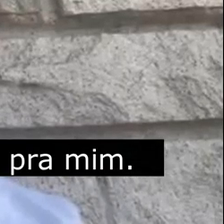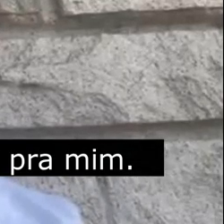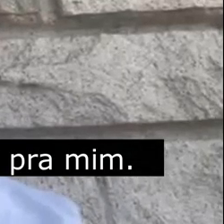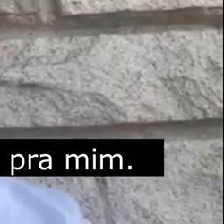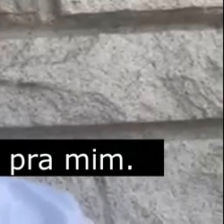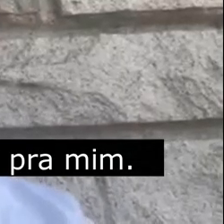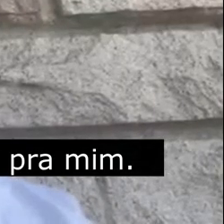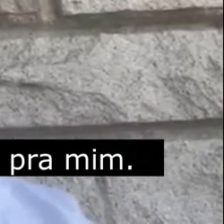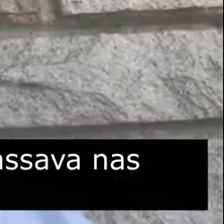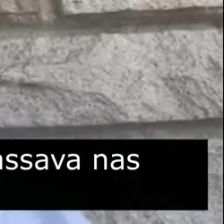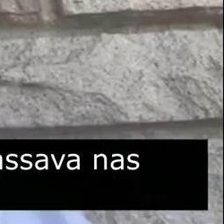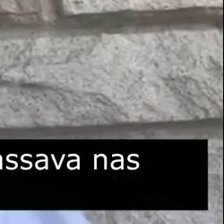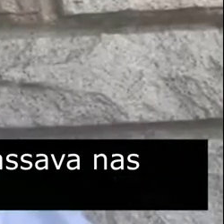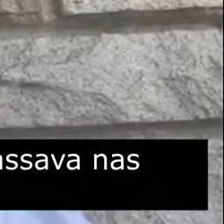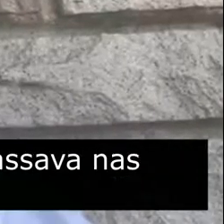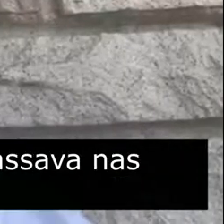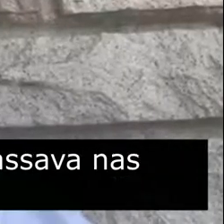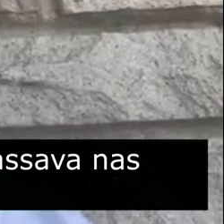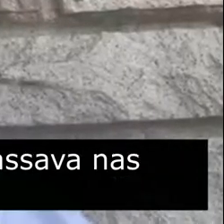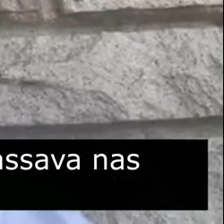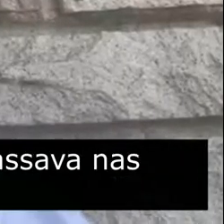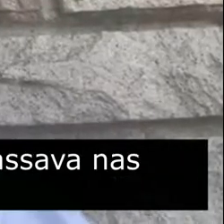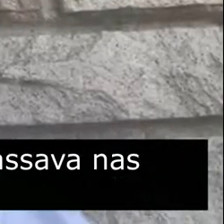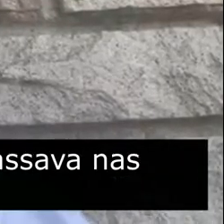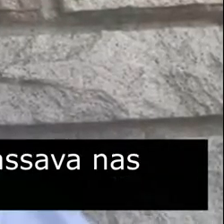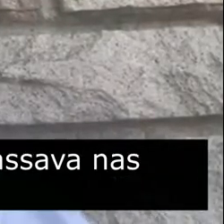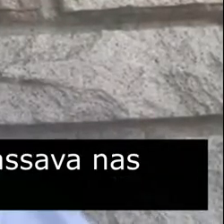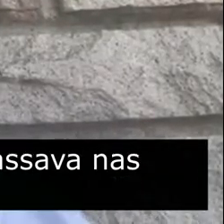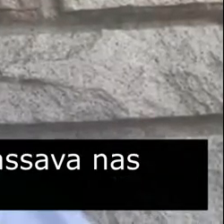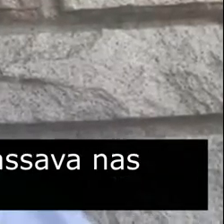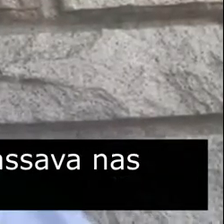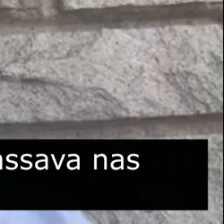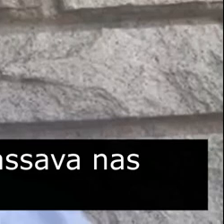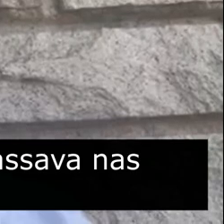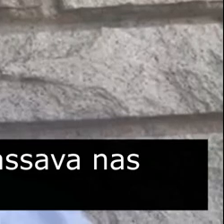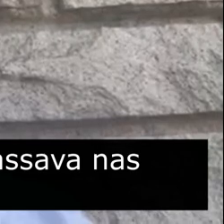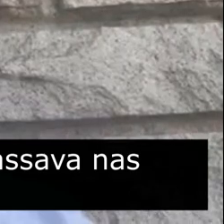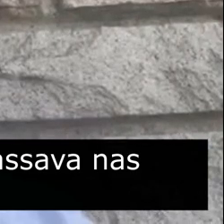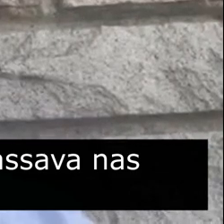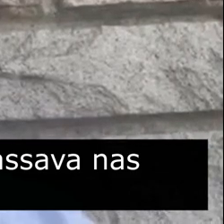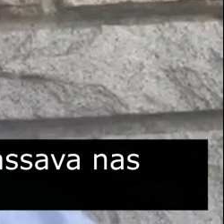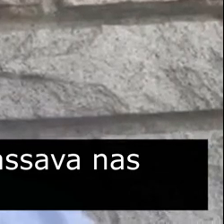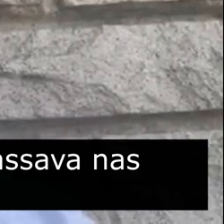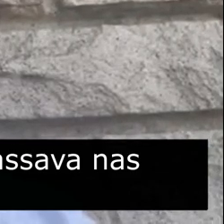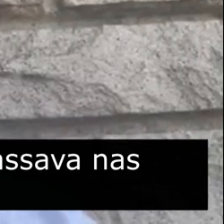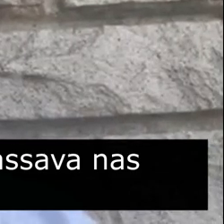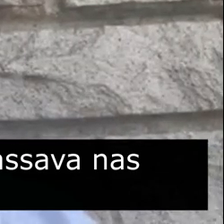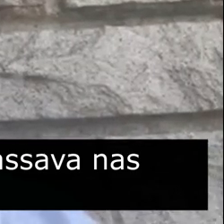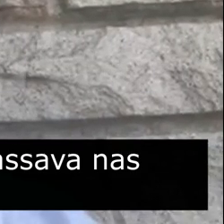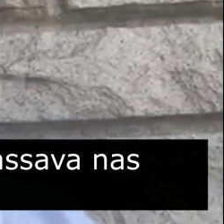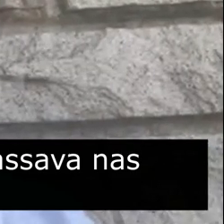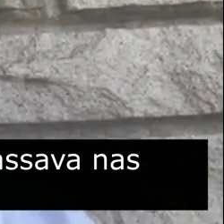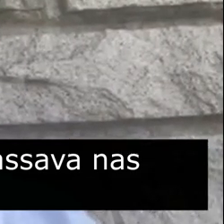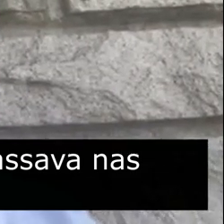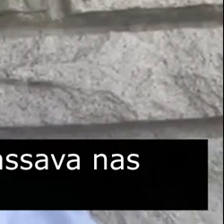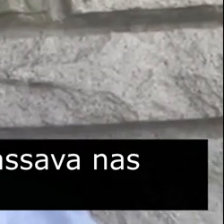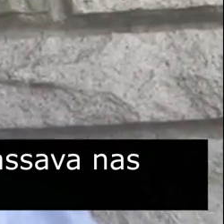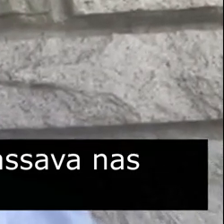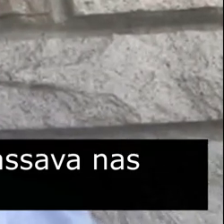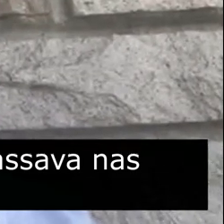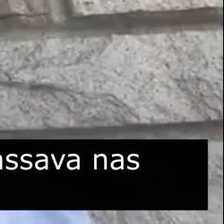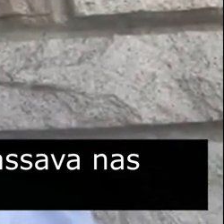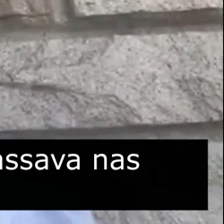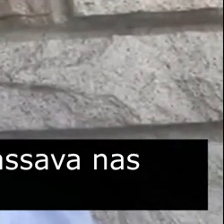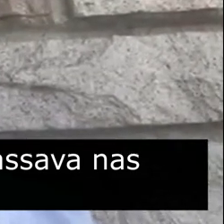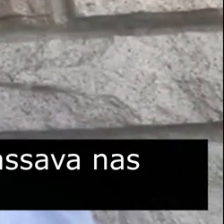me I began to cut School because I couldn't read I couldn't pass the spelling test and I was